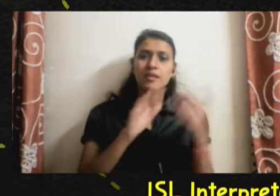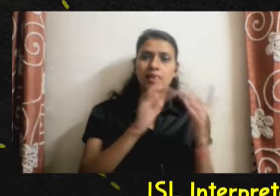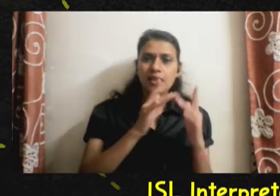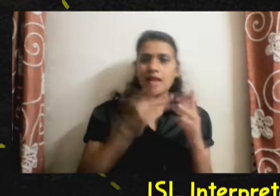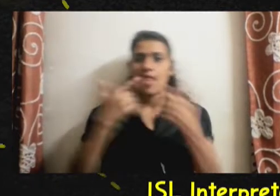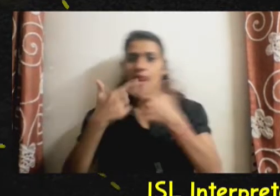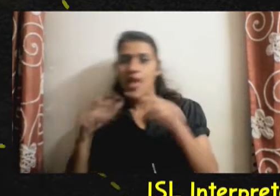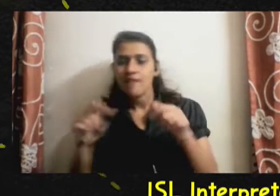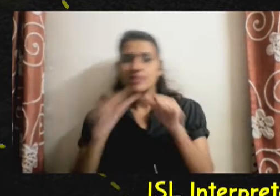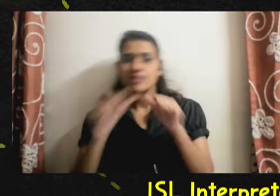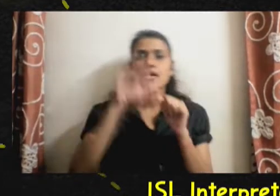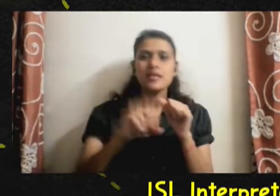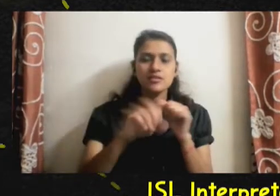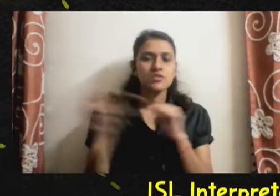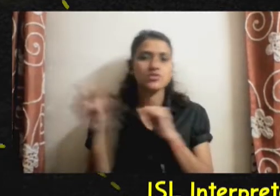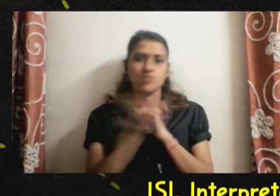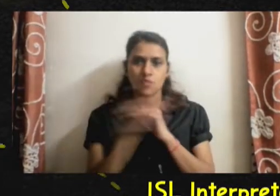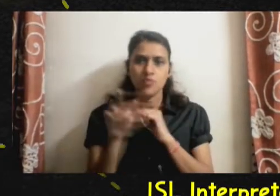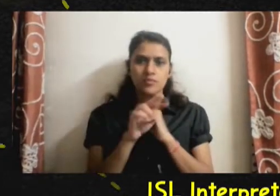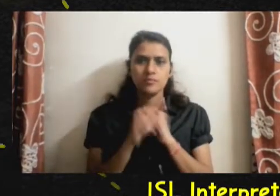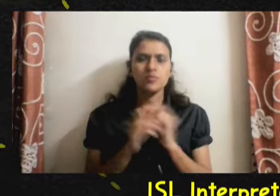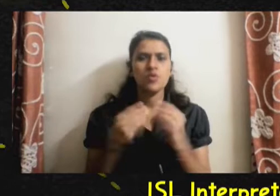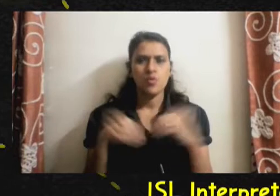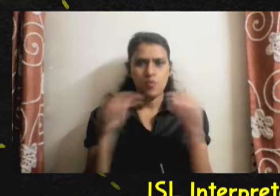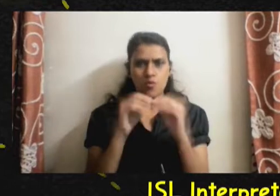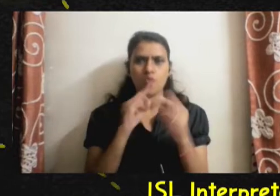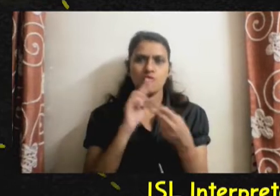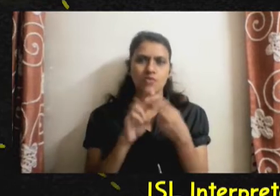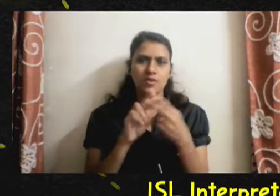language access, which I'll speak about in a little bit. Biva, you're back.